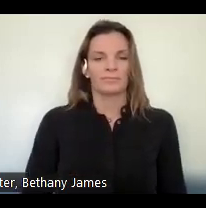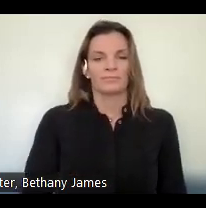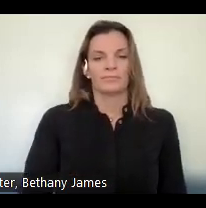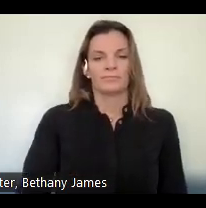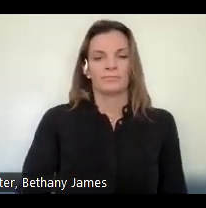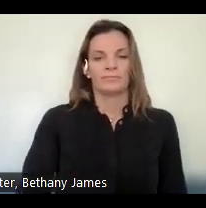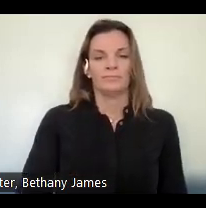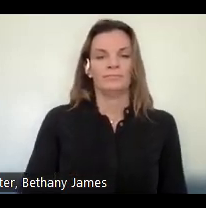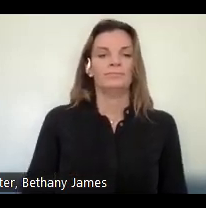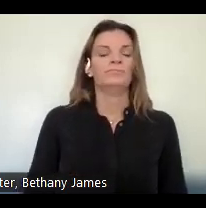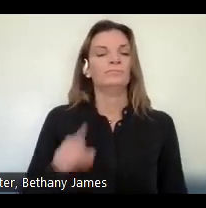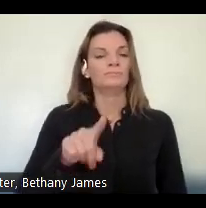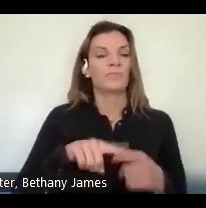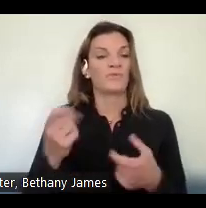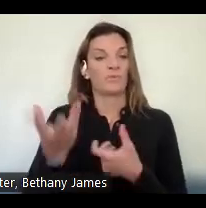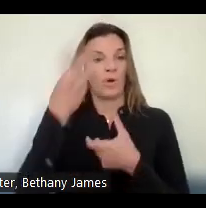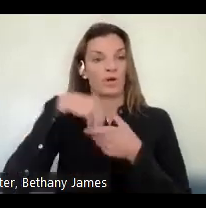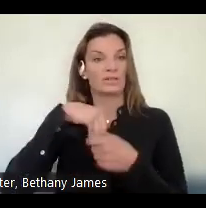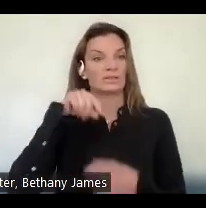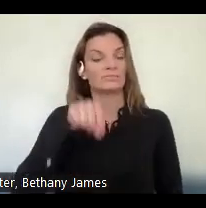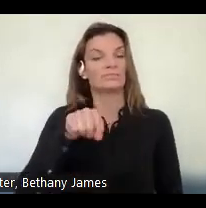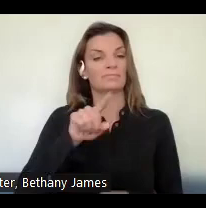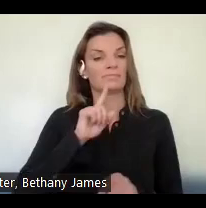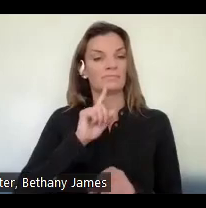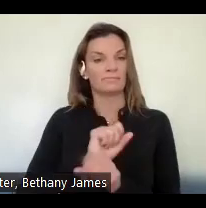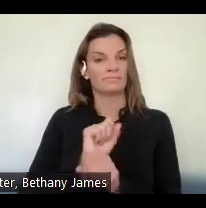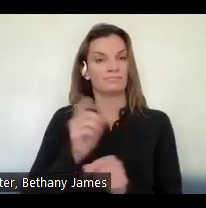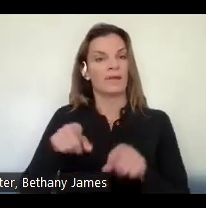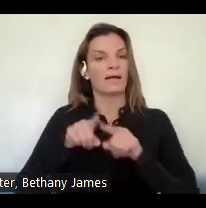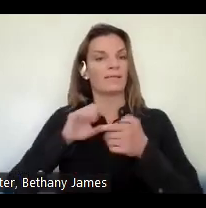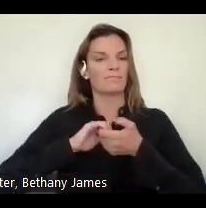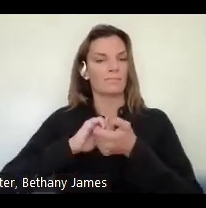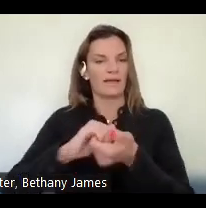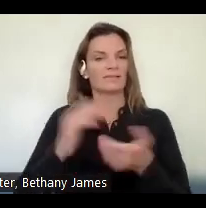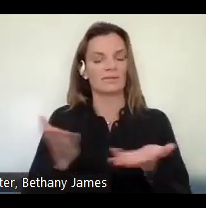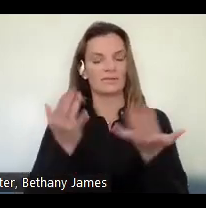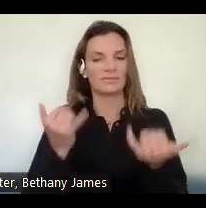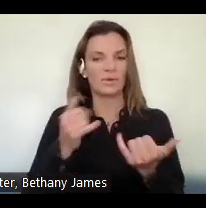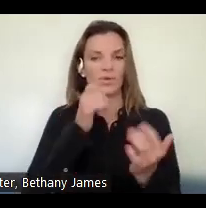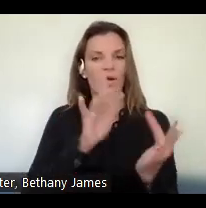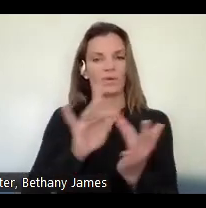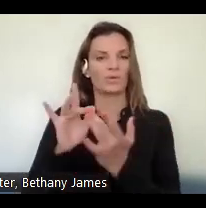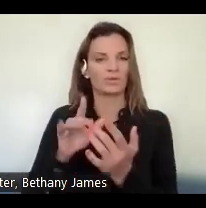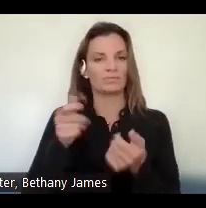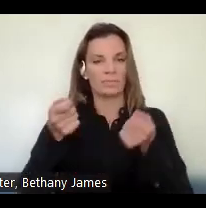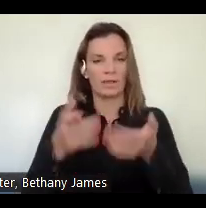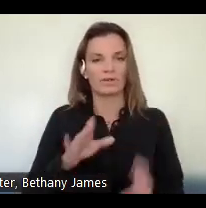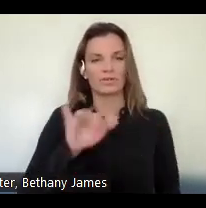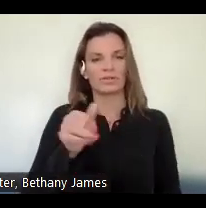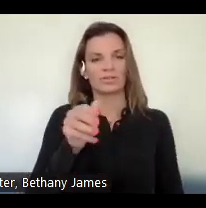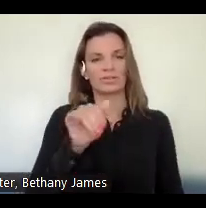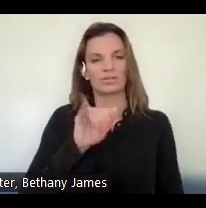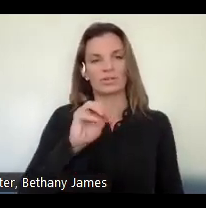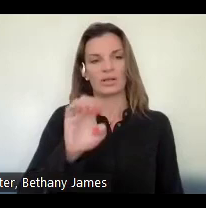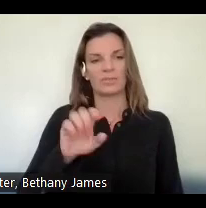Our friends from Autism Alliance of Michigan is present today. We have Outreach Manager Jamie Xavier and Joanna